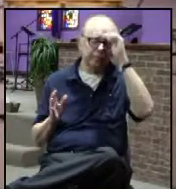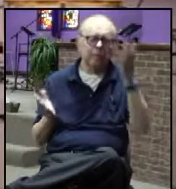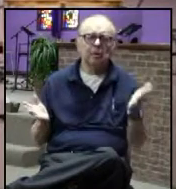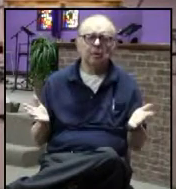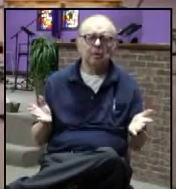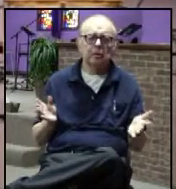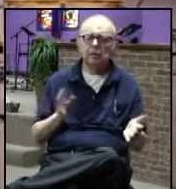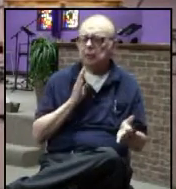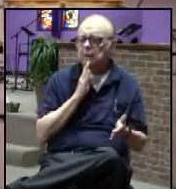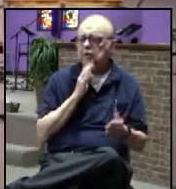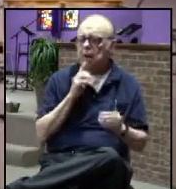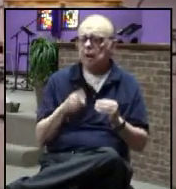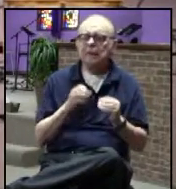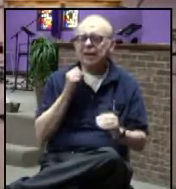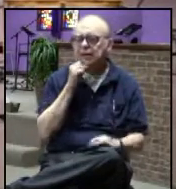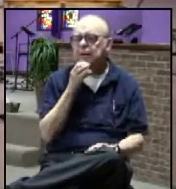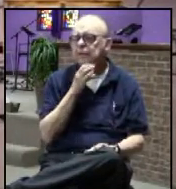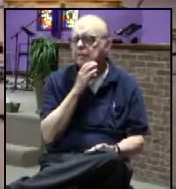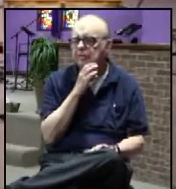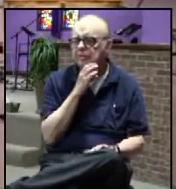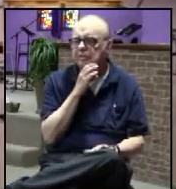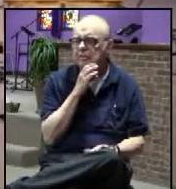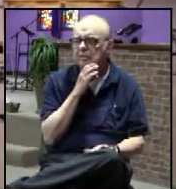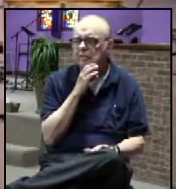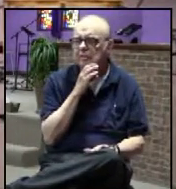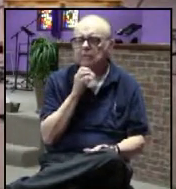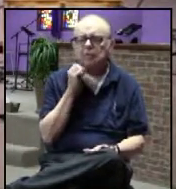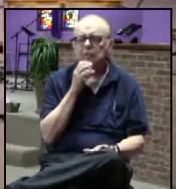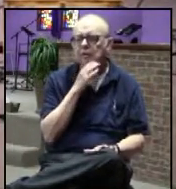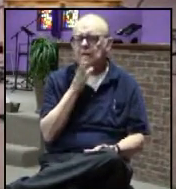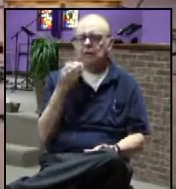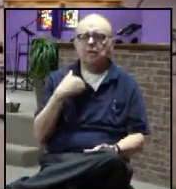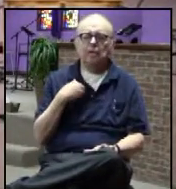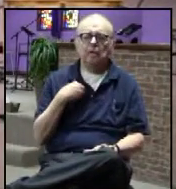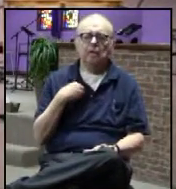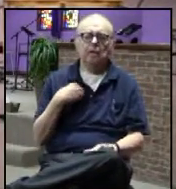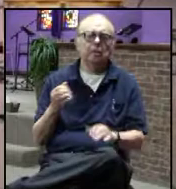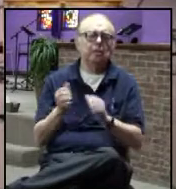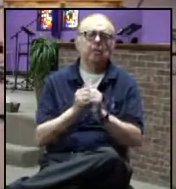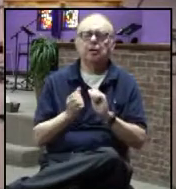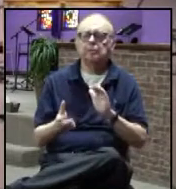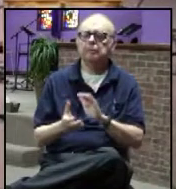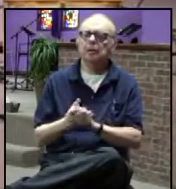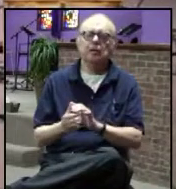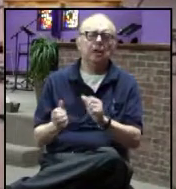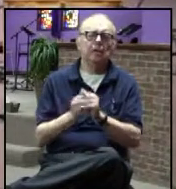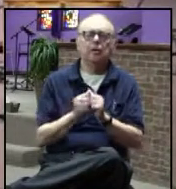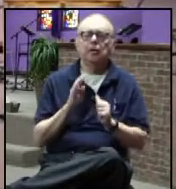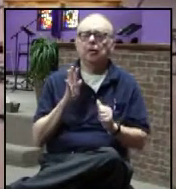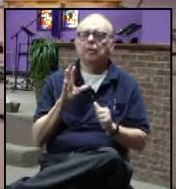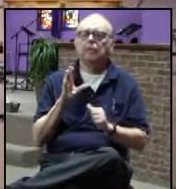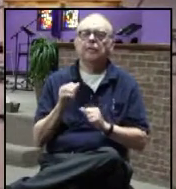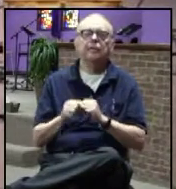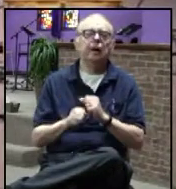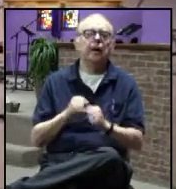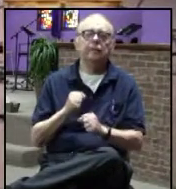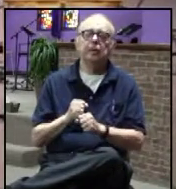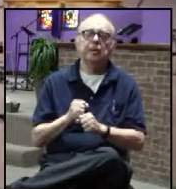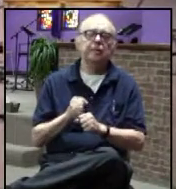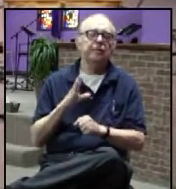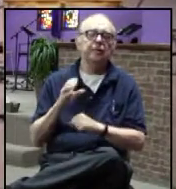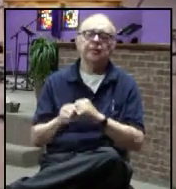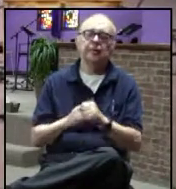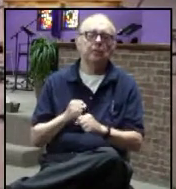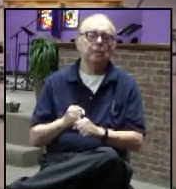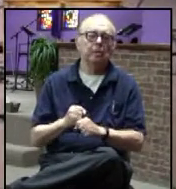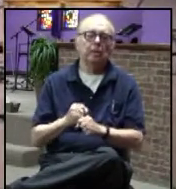but let's talk about seniors. Seniors who have been together, married together for 45, 50 years,